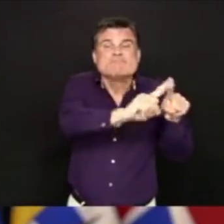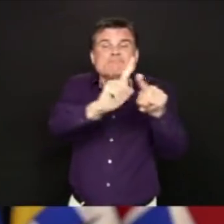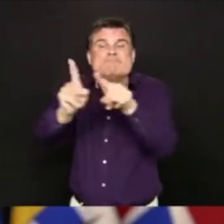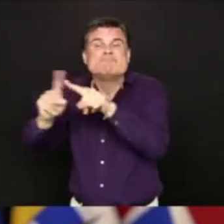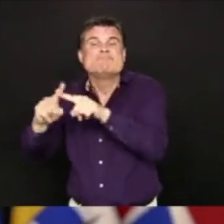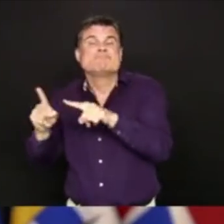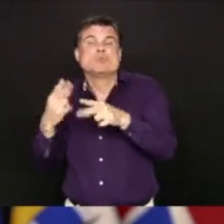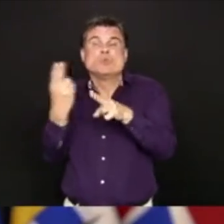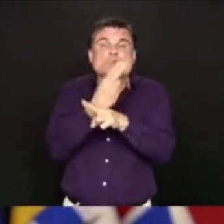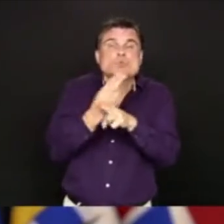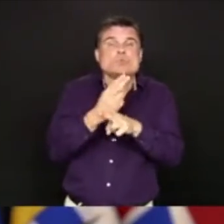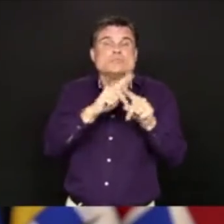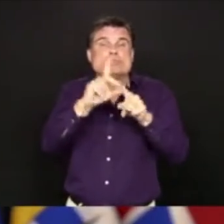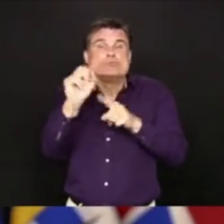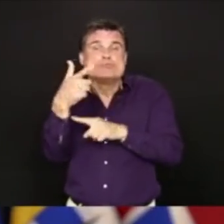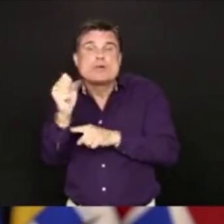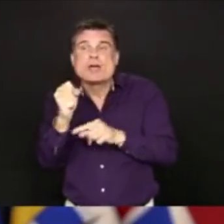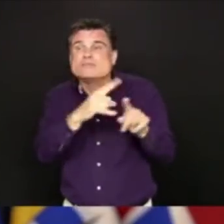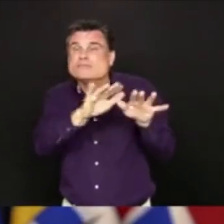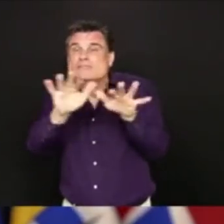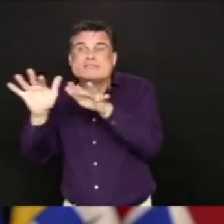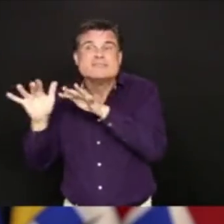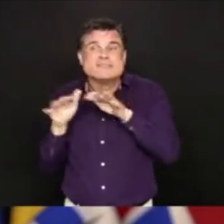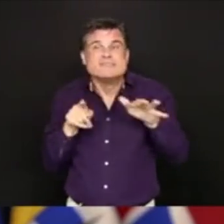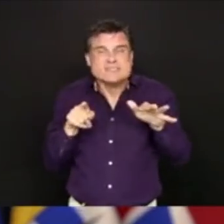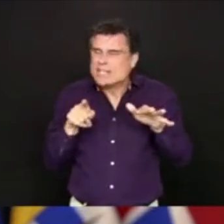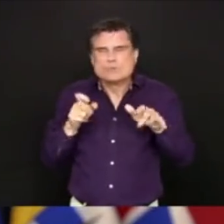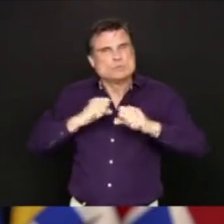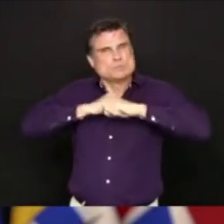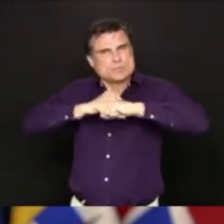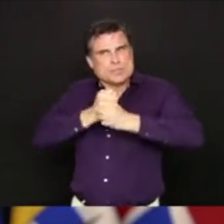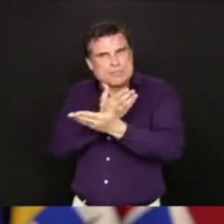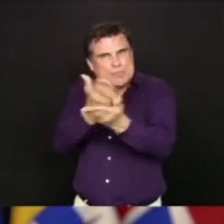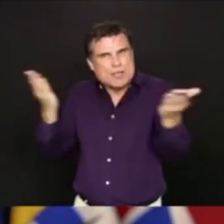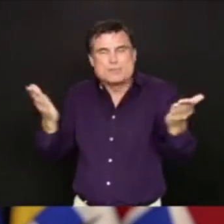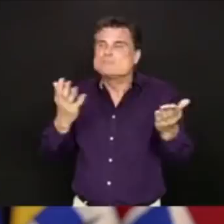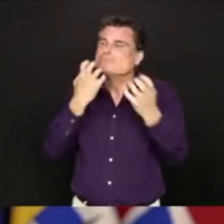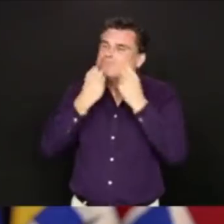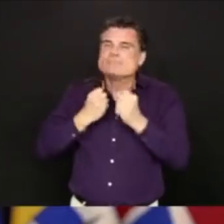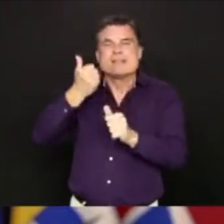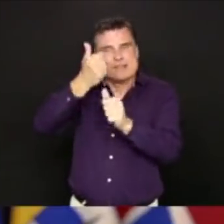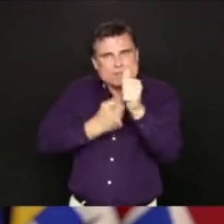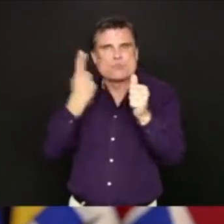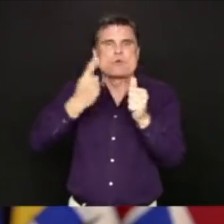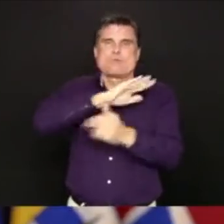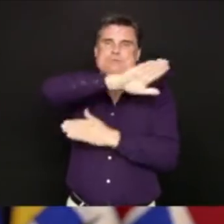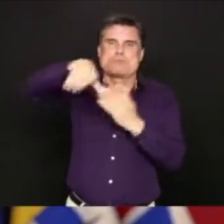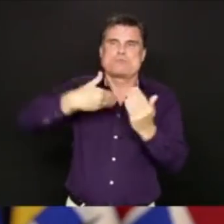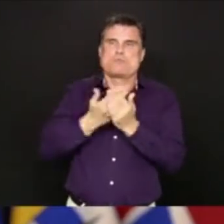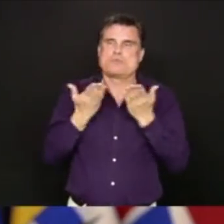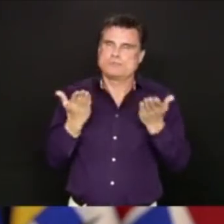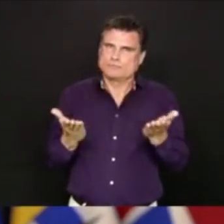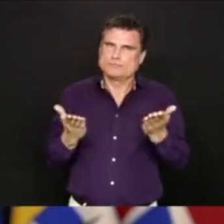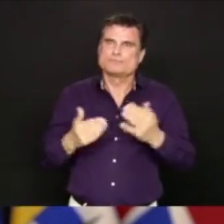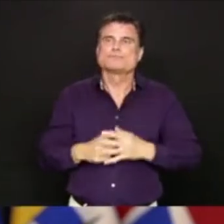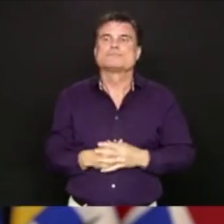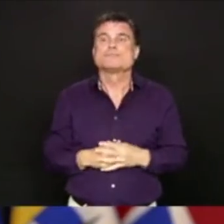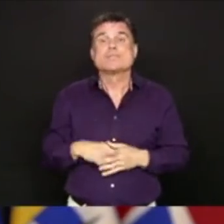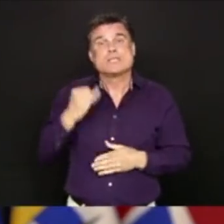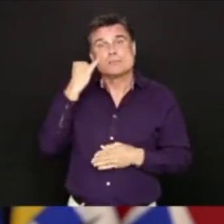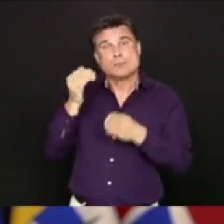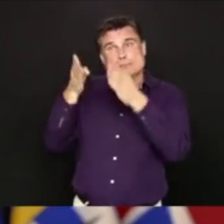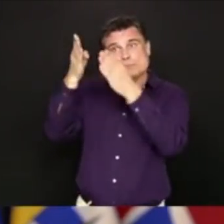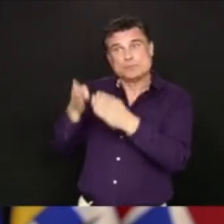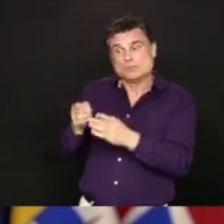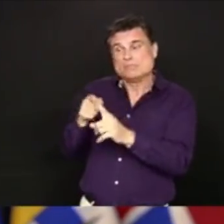crises. Safe physical distancing and self-isolation, if you're ill, can be really difficult when your housing is